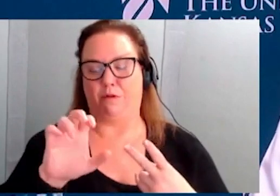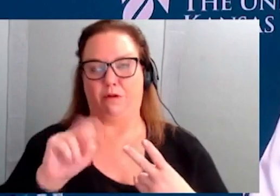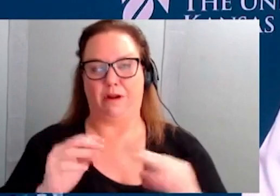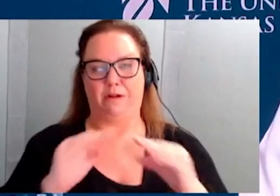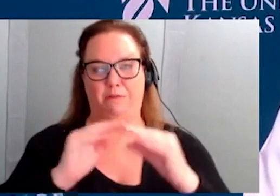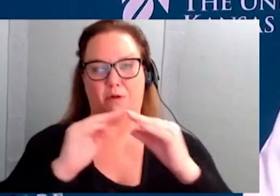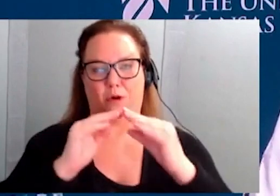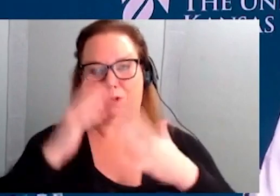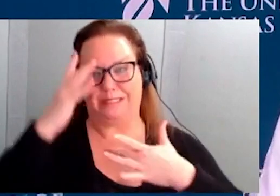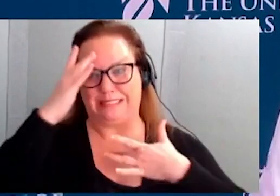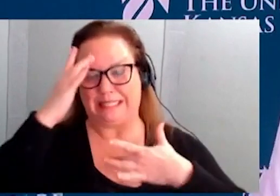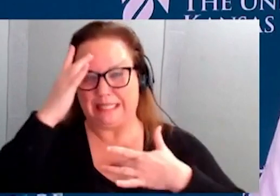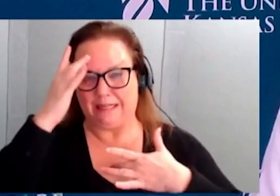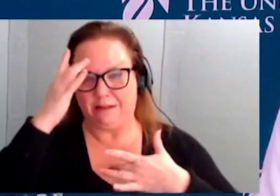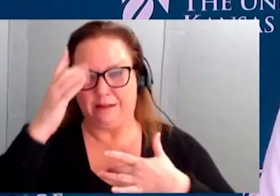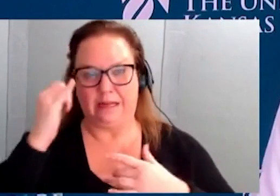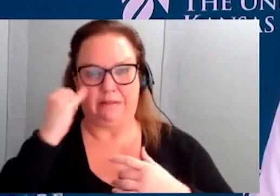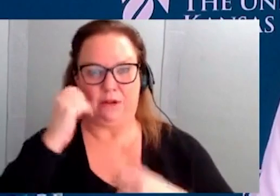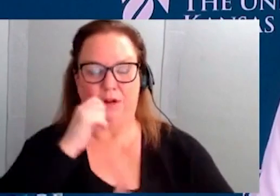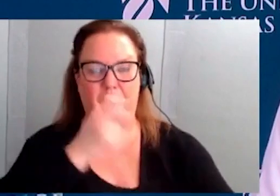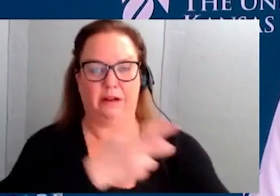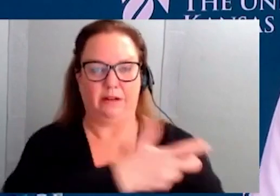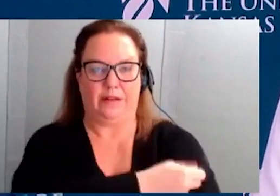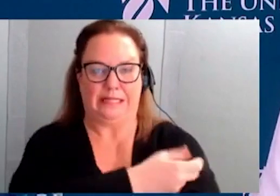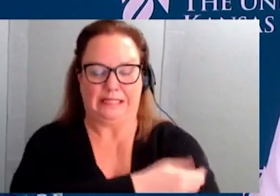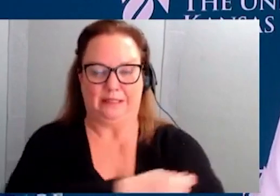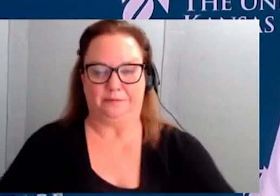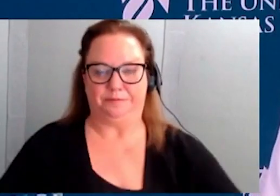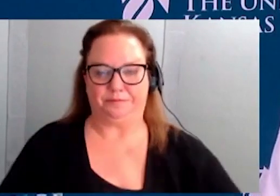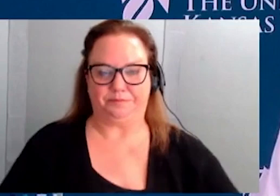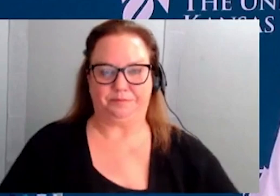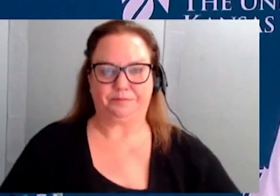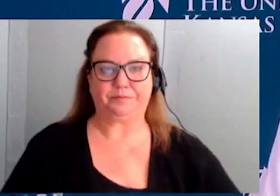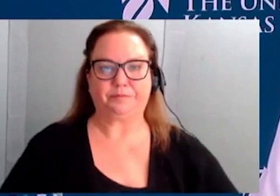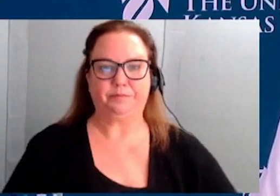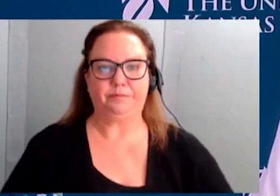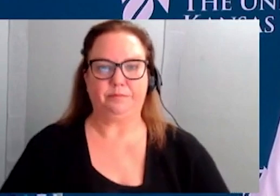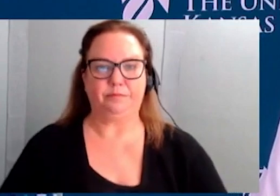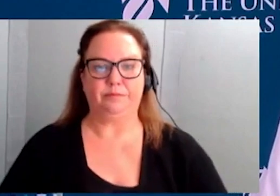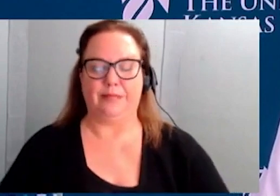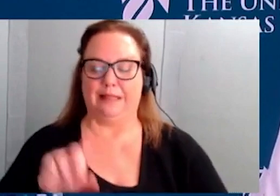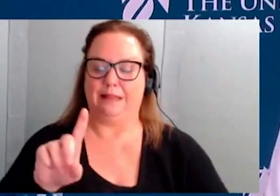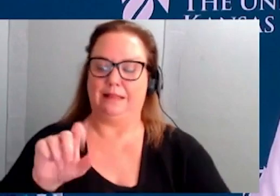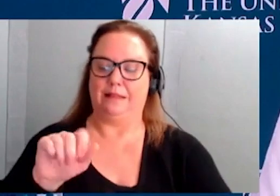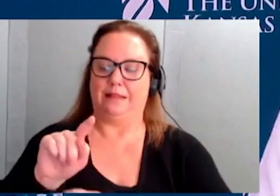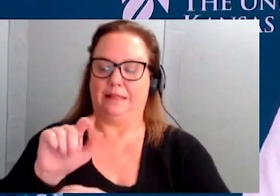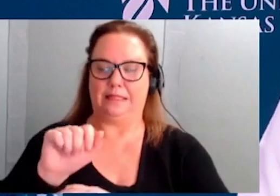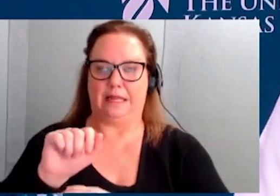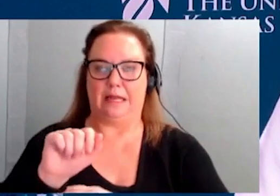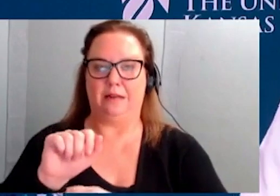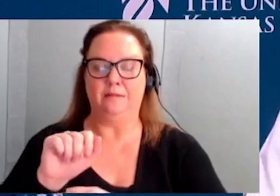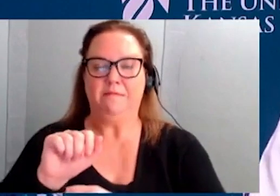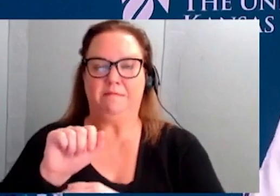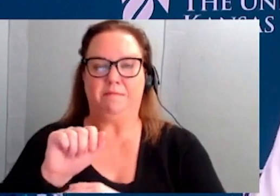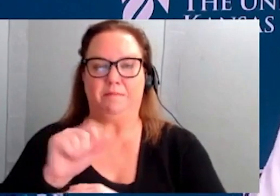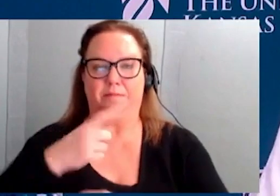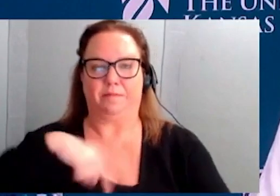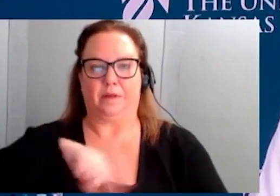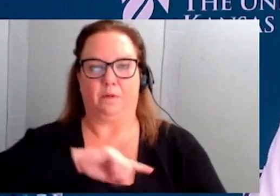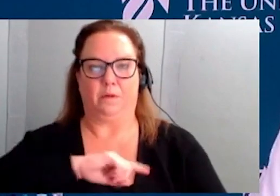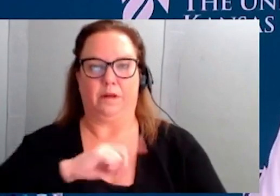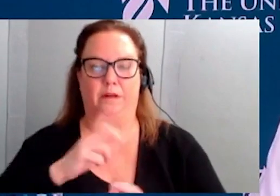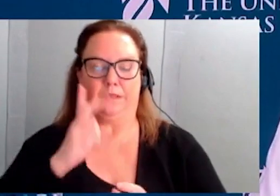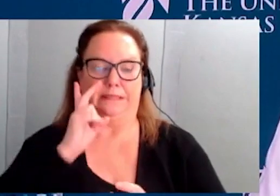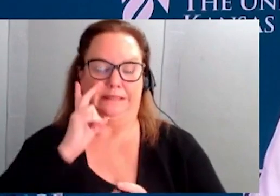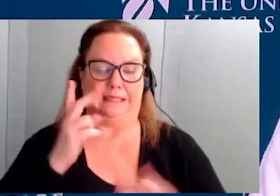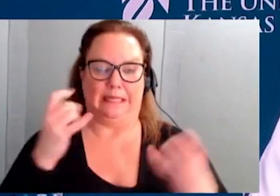more sick if you had not received the vaccination. And that's the data that we're fortunately getting in front of us now that